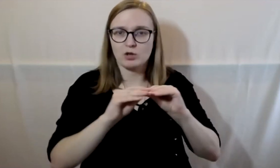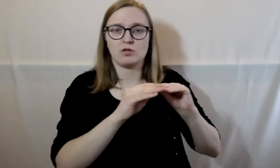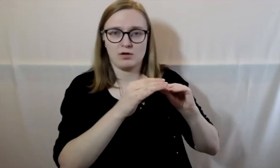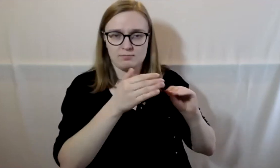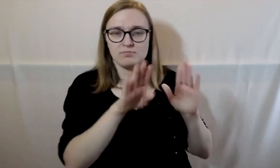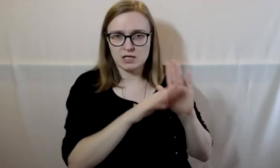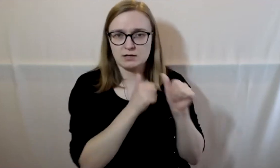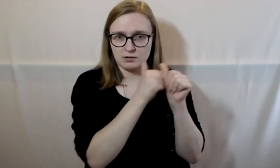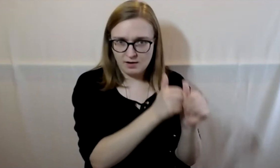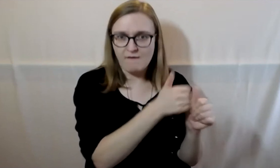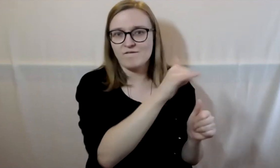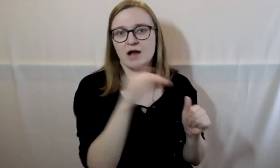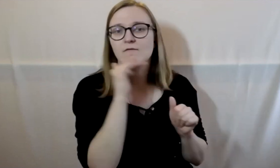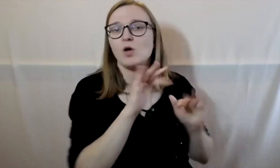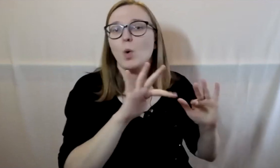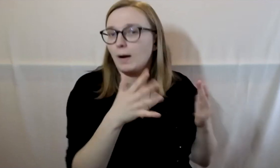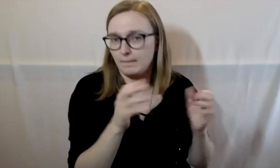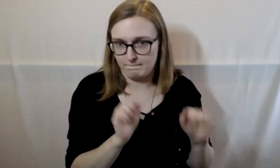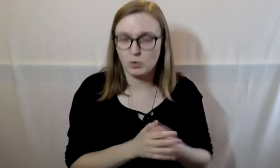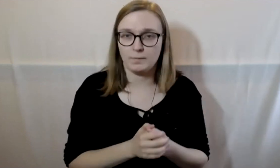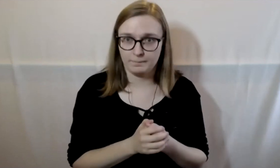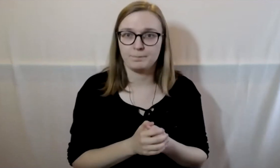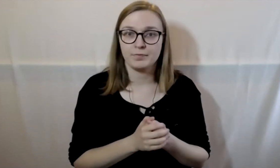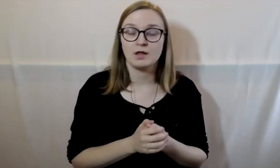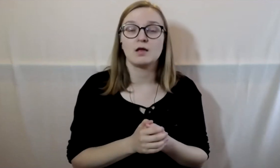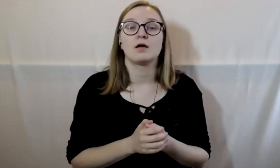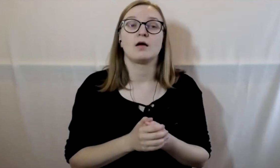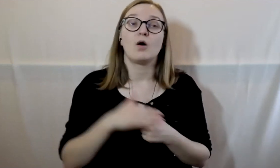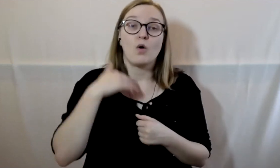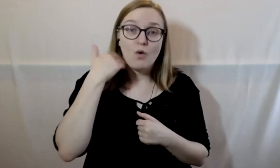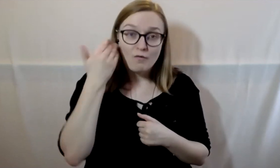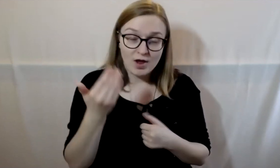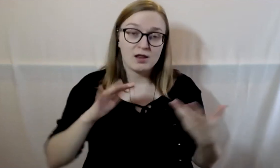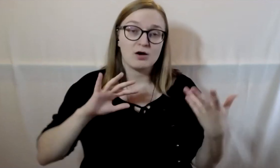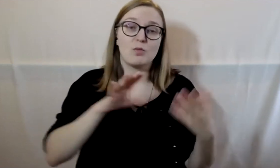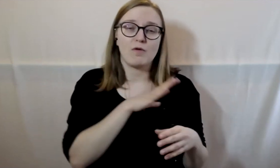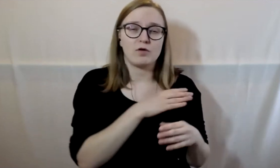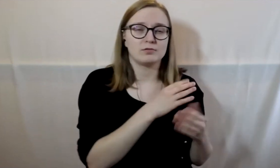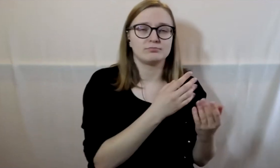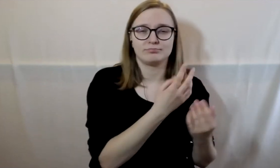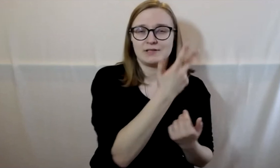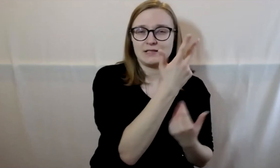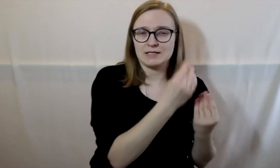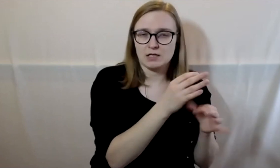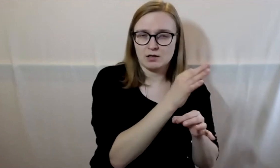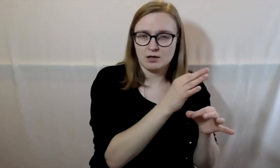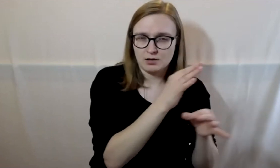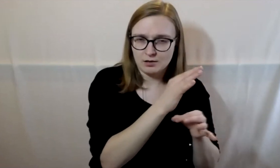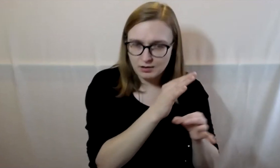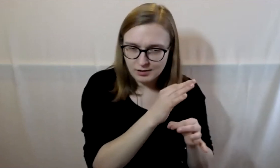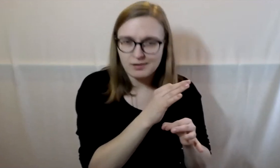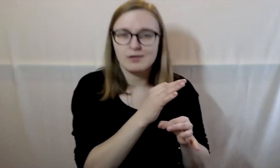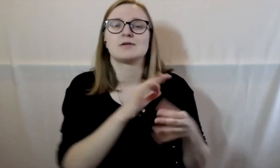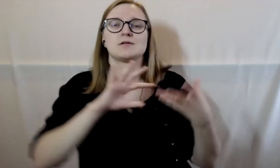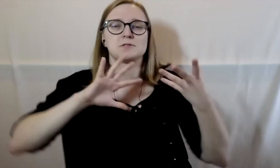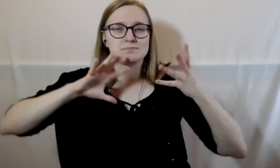going to finish with really trying to wrap this all together to identify what are the key messages that we take from